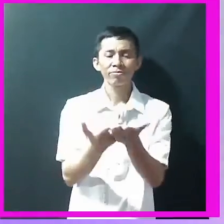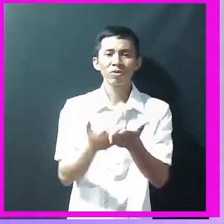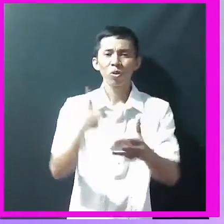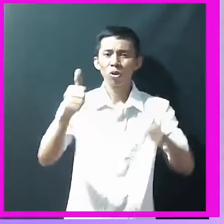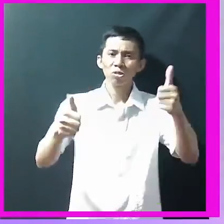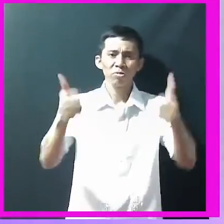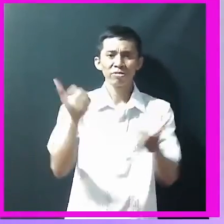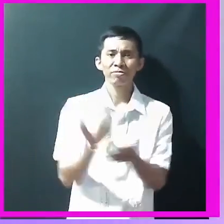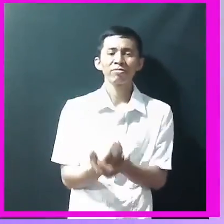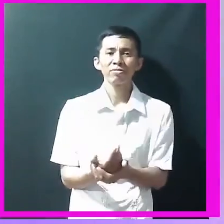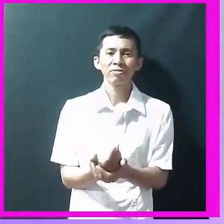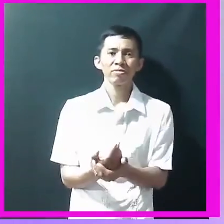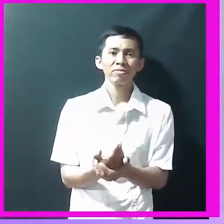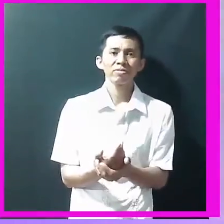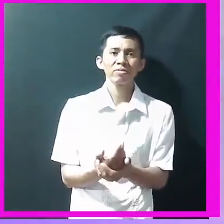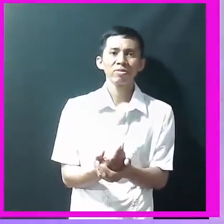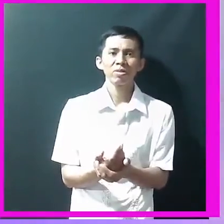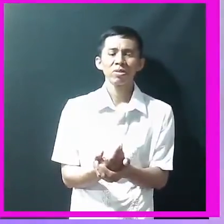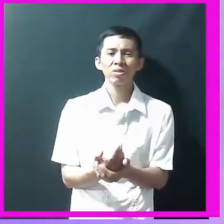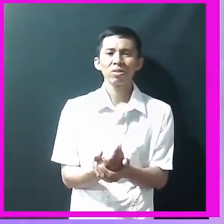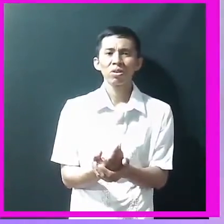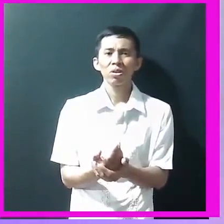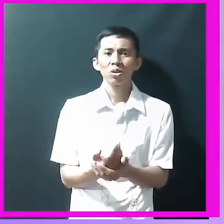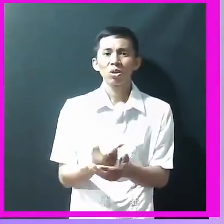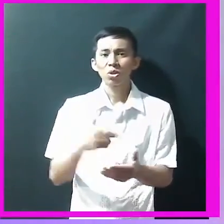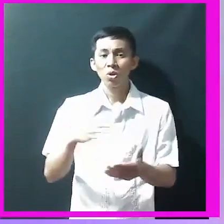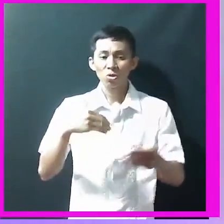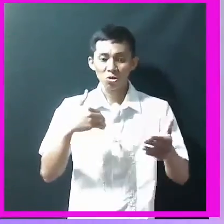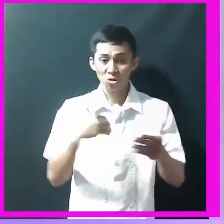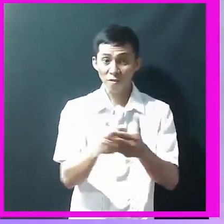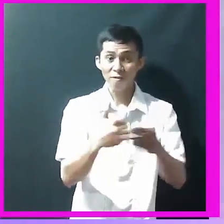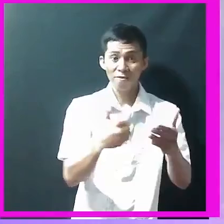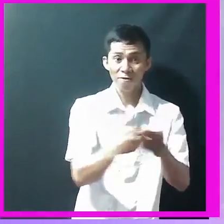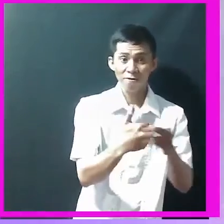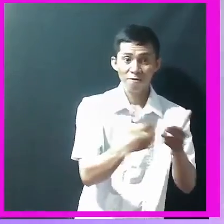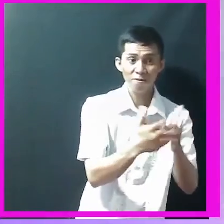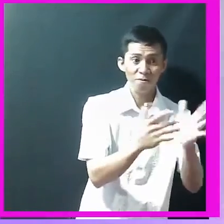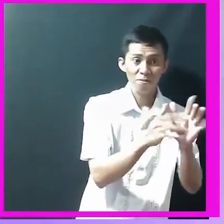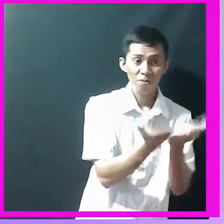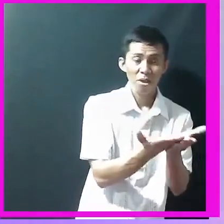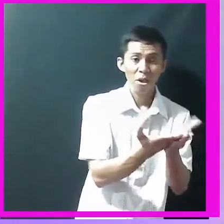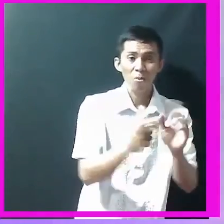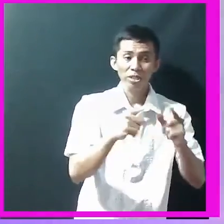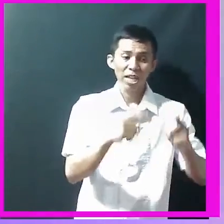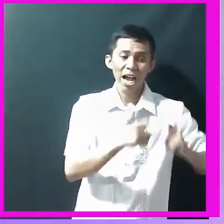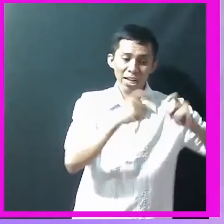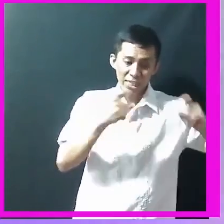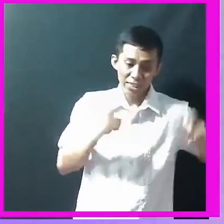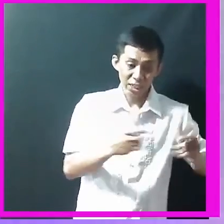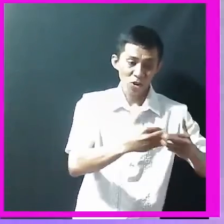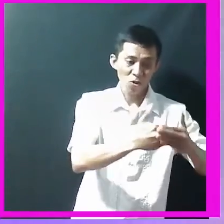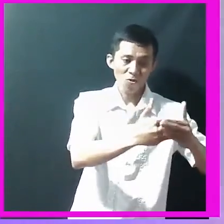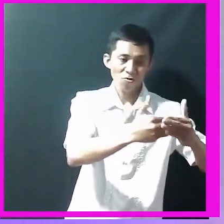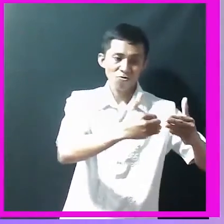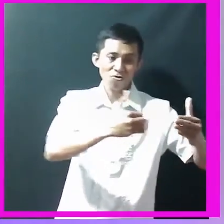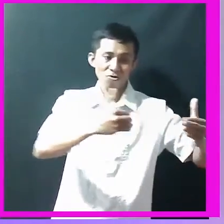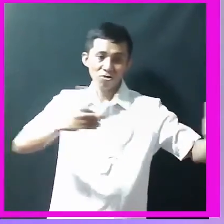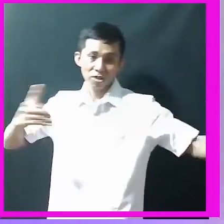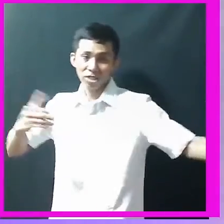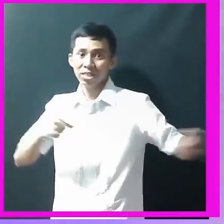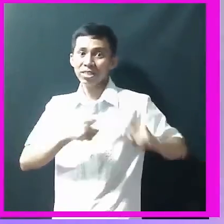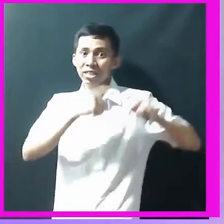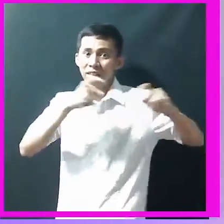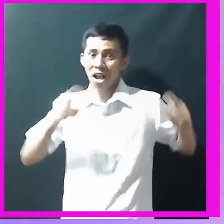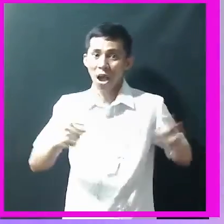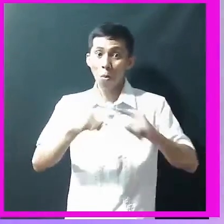Stephen? Tungod sa sige nimo paduol sa maong Biblia, magpalayo ka na nimo sa sala. Pero usahay, tungod